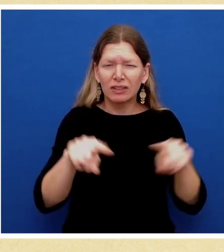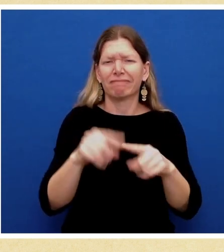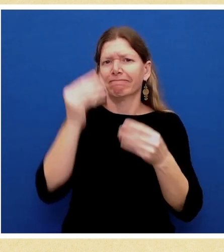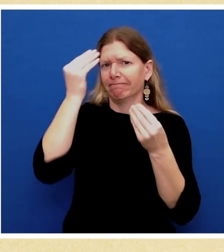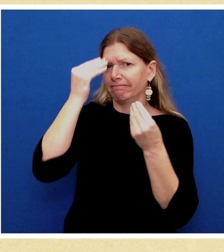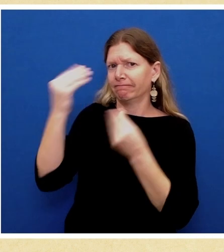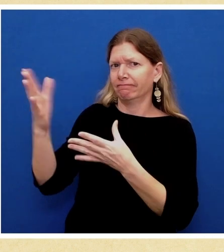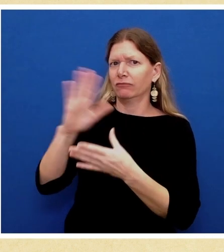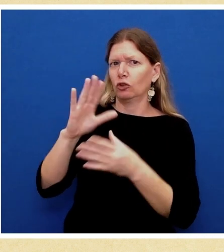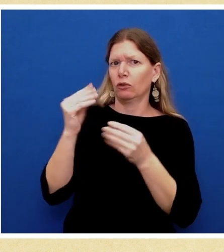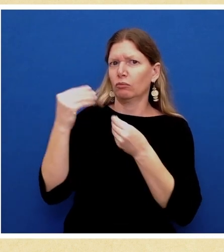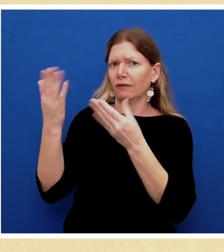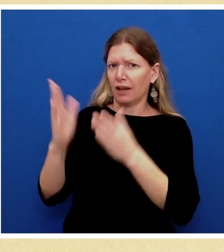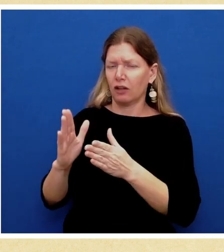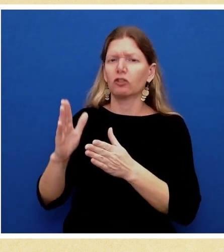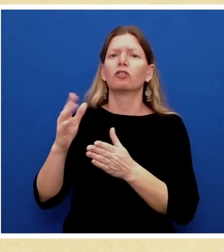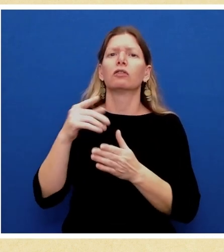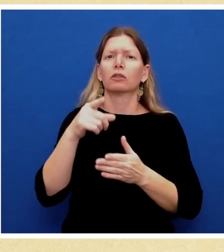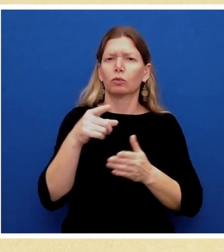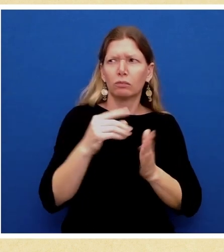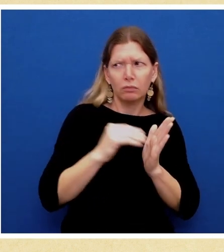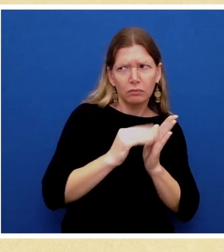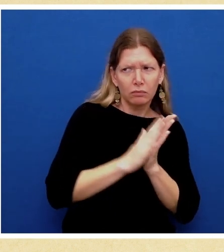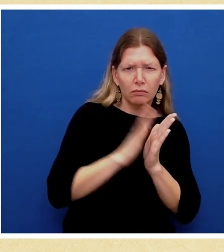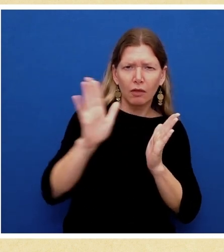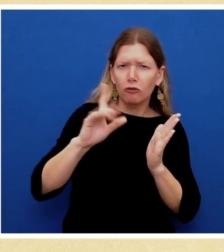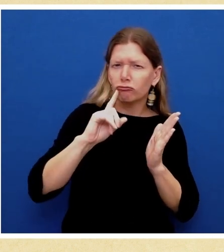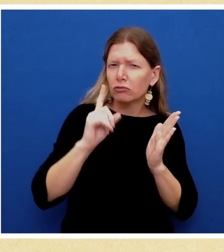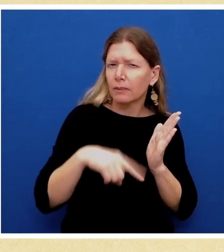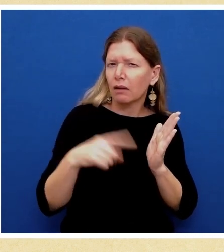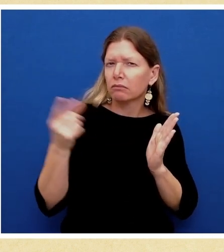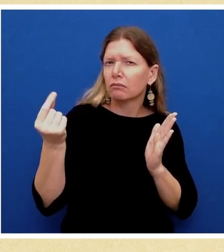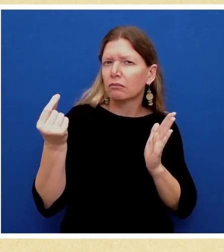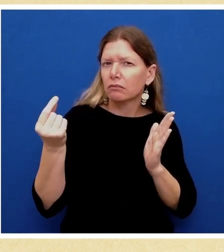make sure to let the provider know and document what their response is.